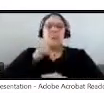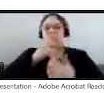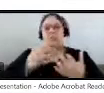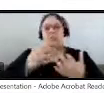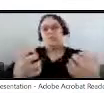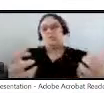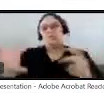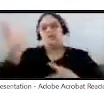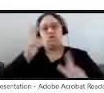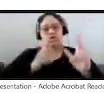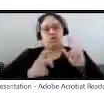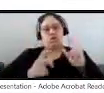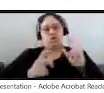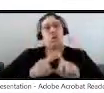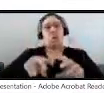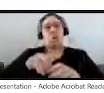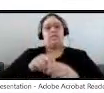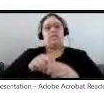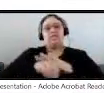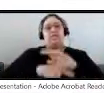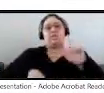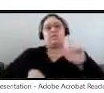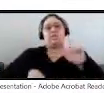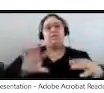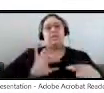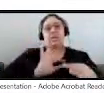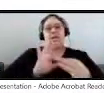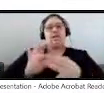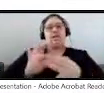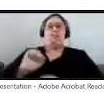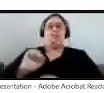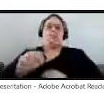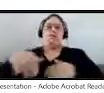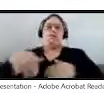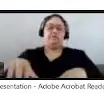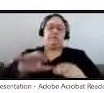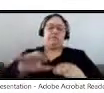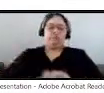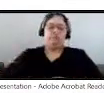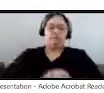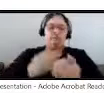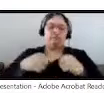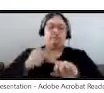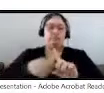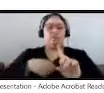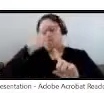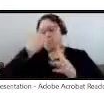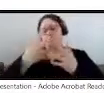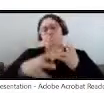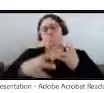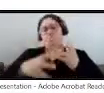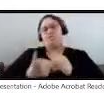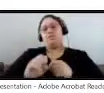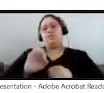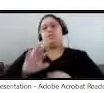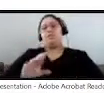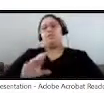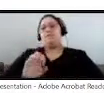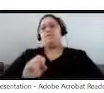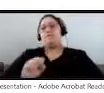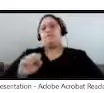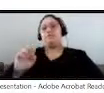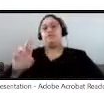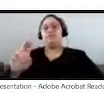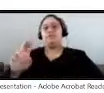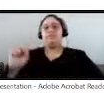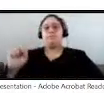hearings in our districts related to those activities. Chairperson, I thought maybe just to add that, and if Mr. Stimele,